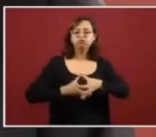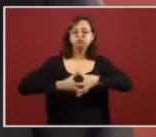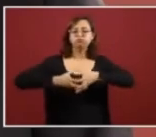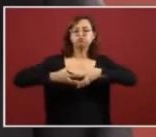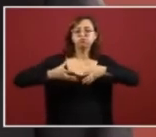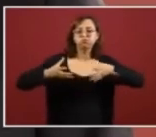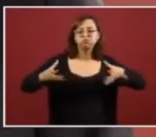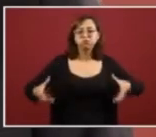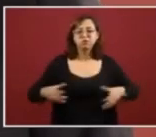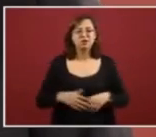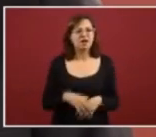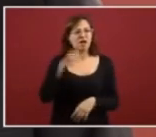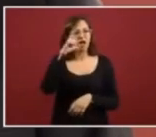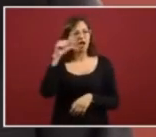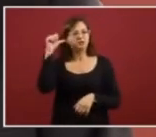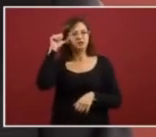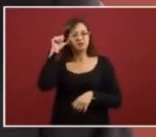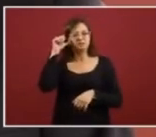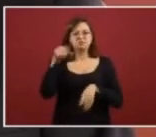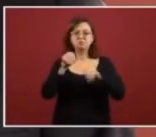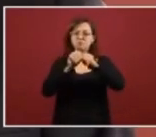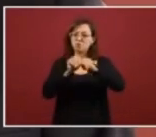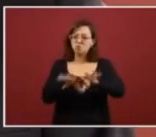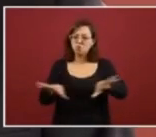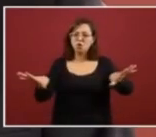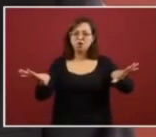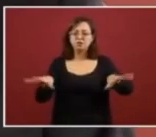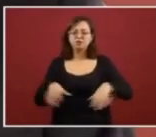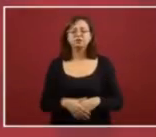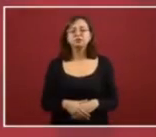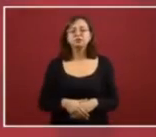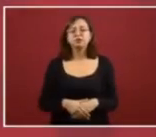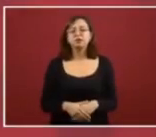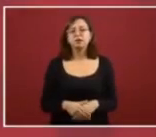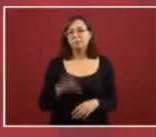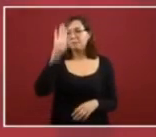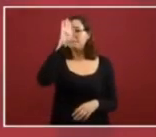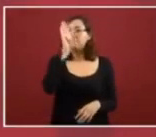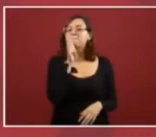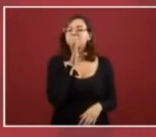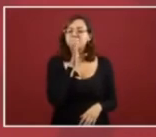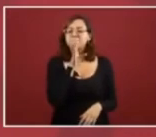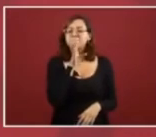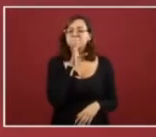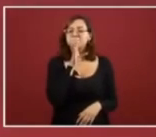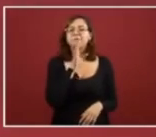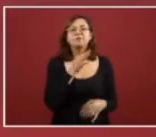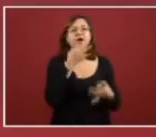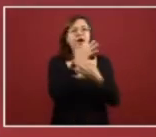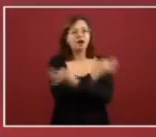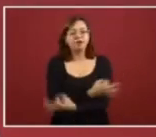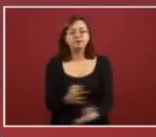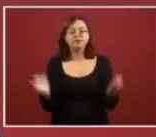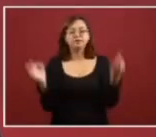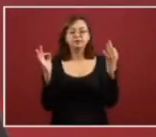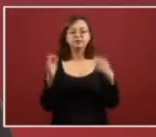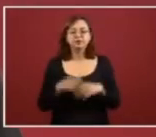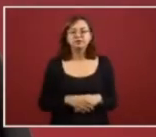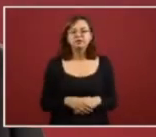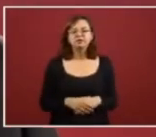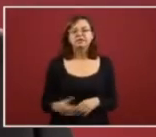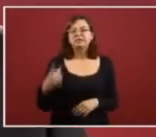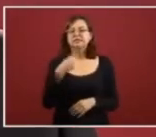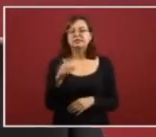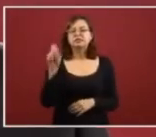Se dio a conocer, creo que ayer, they let us know, I think yesterday, a las 12 del día, at about noon. Como 160,000